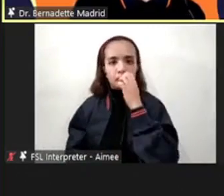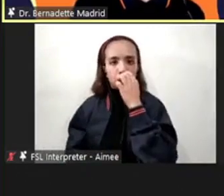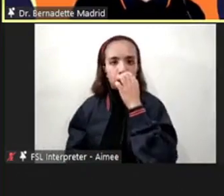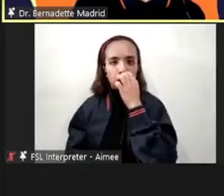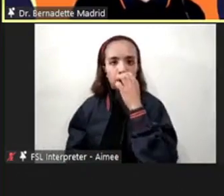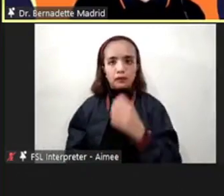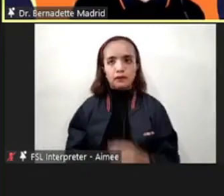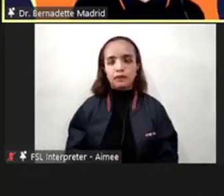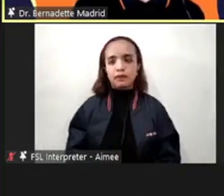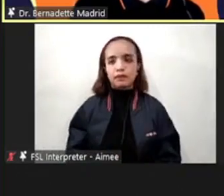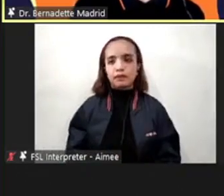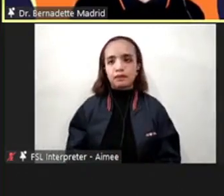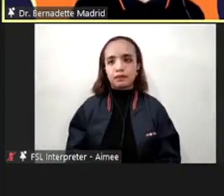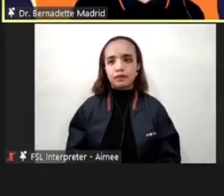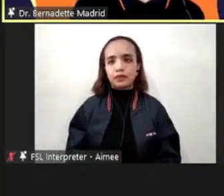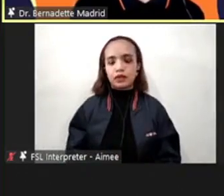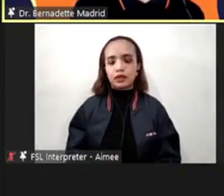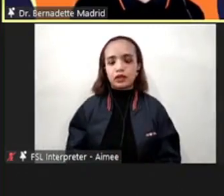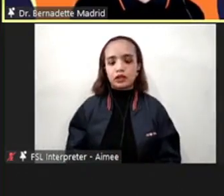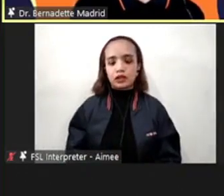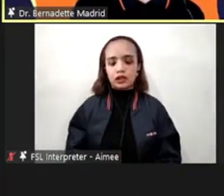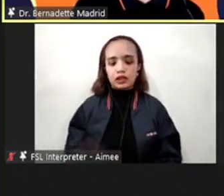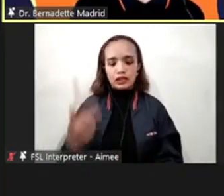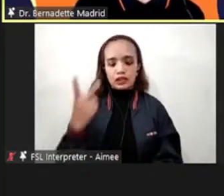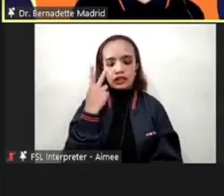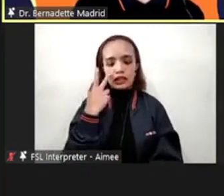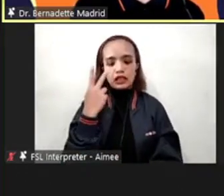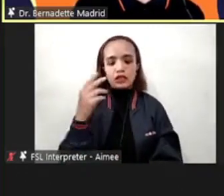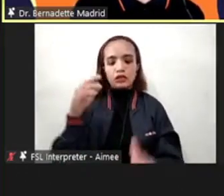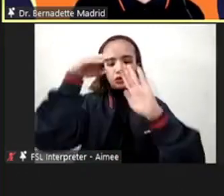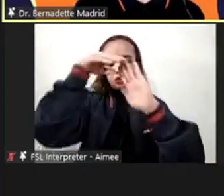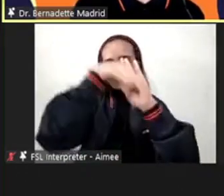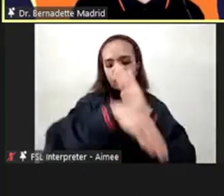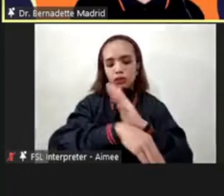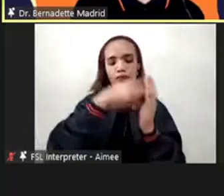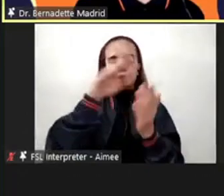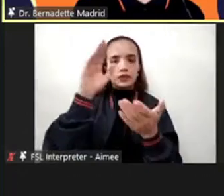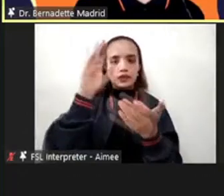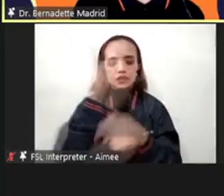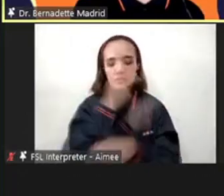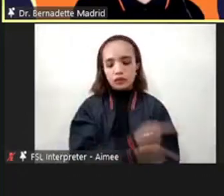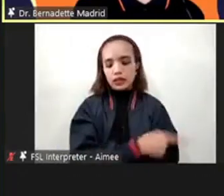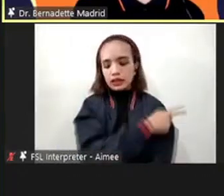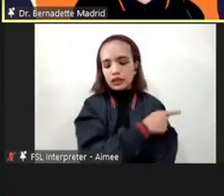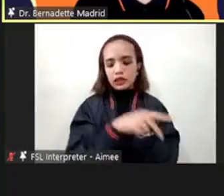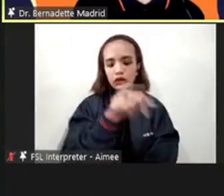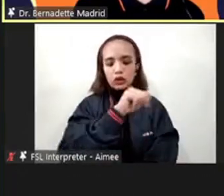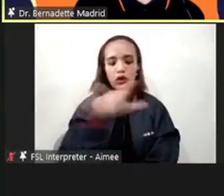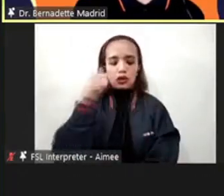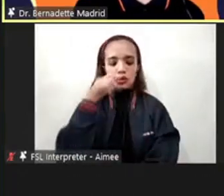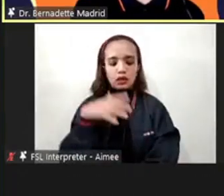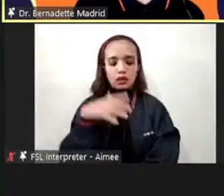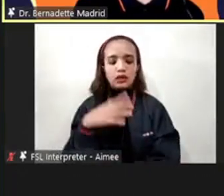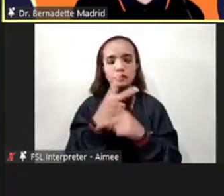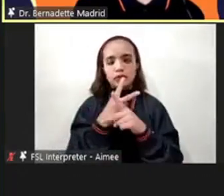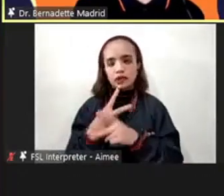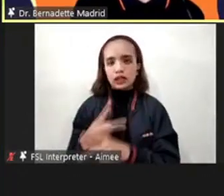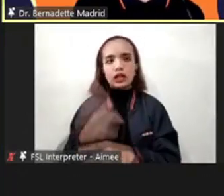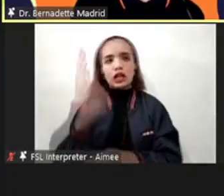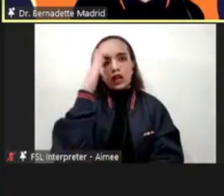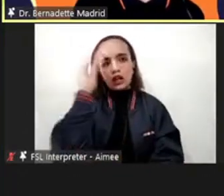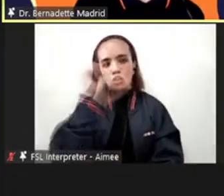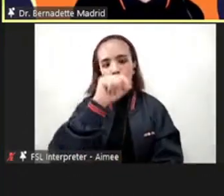In the beginning, we also saw a fall in the number of patients in all women and children protection units. I think we all knew